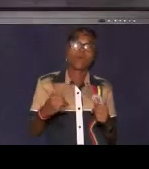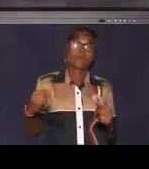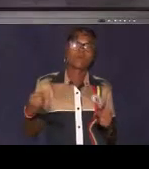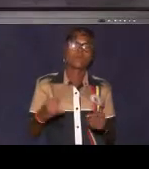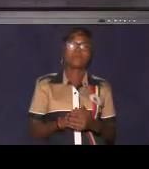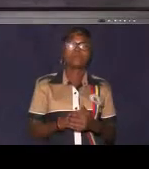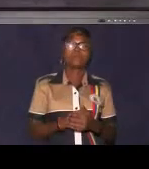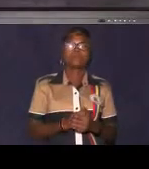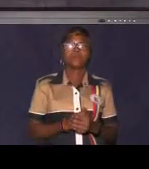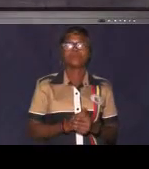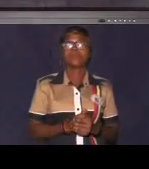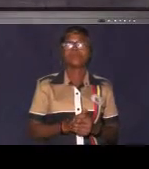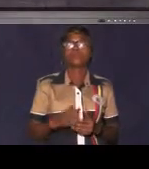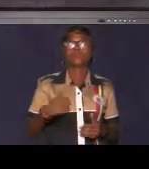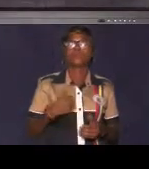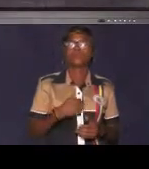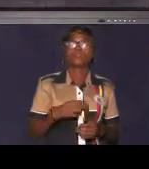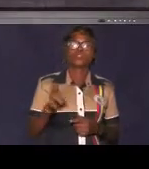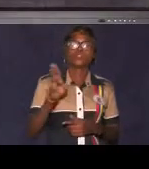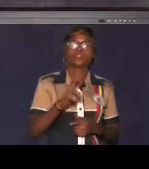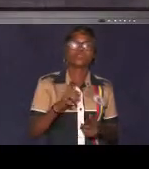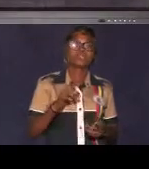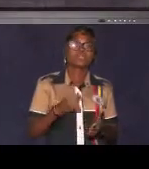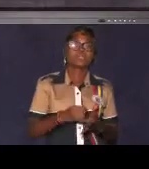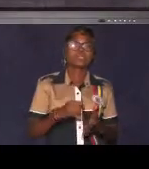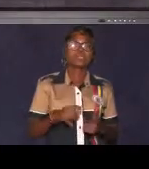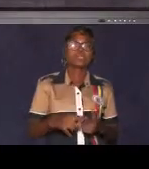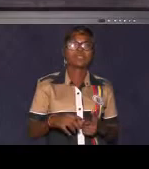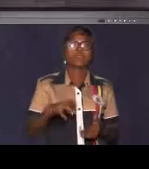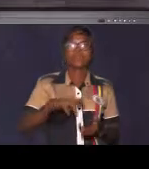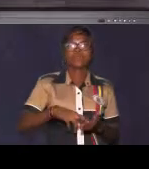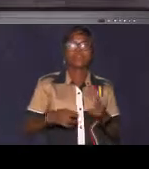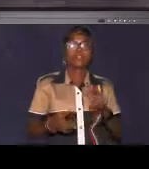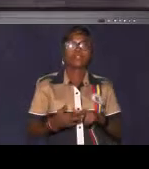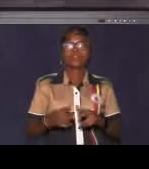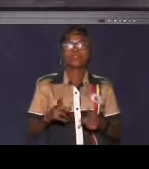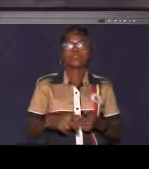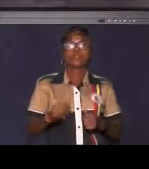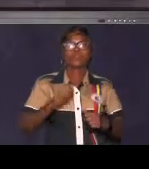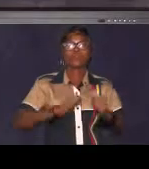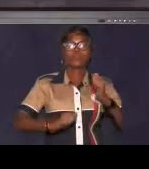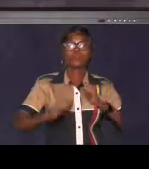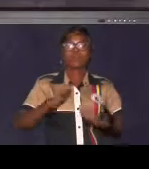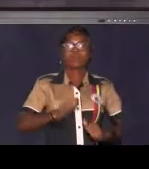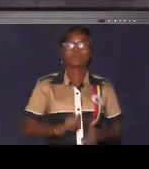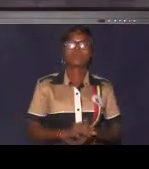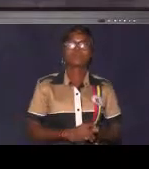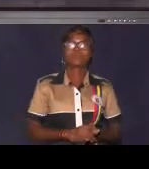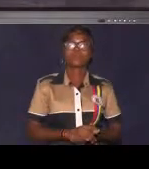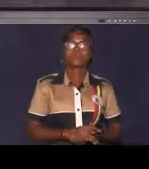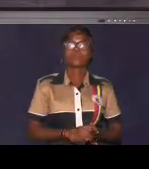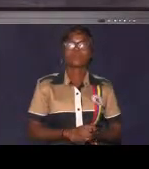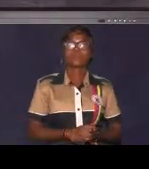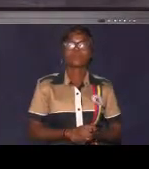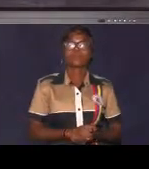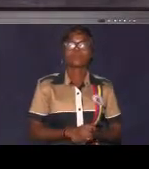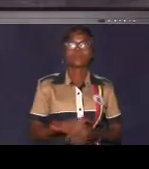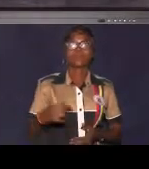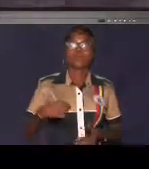Upcoming or up and coming. We use this in relation to artists, those in the entertainment